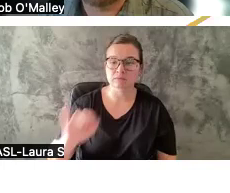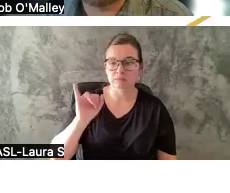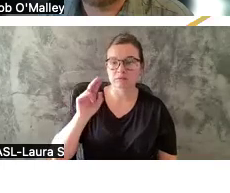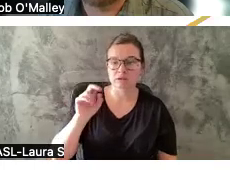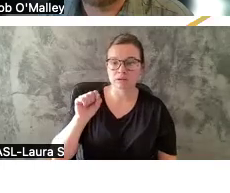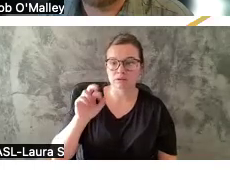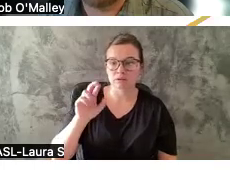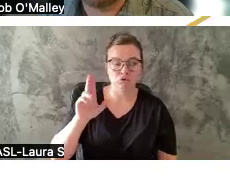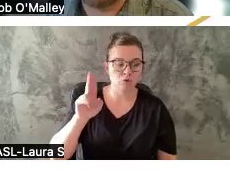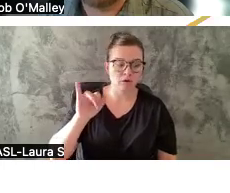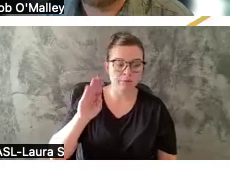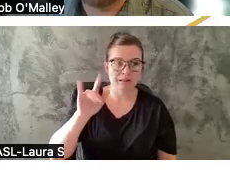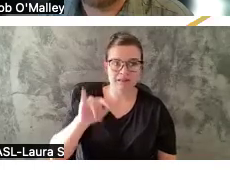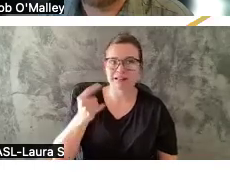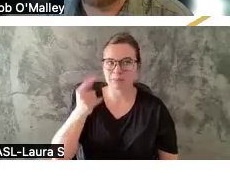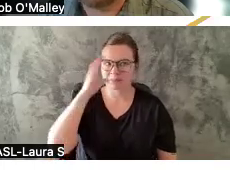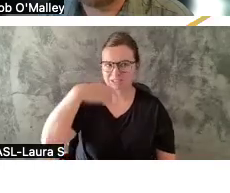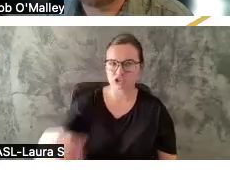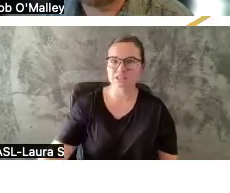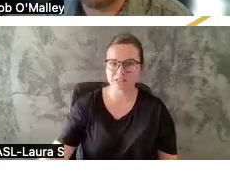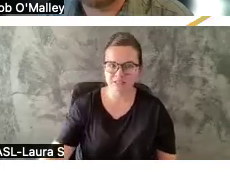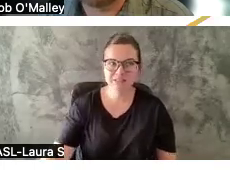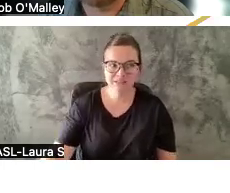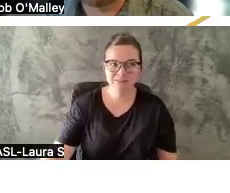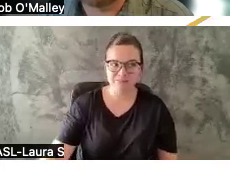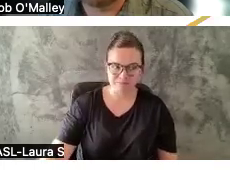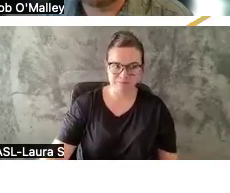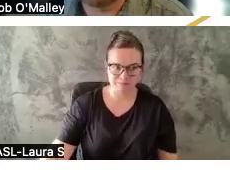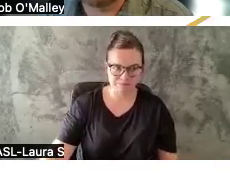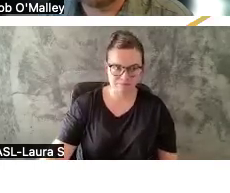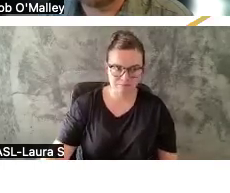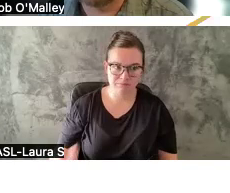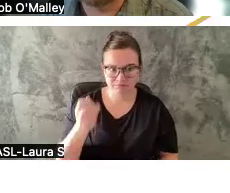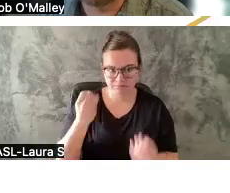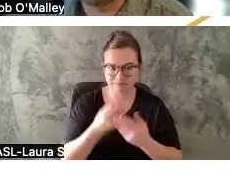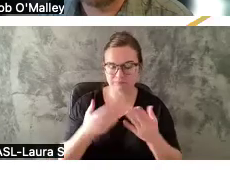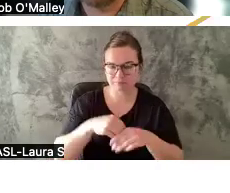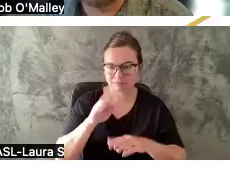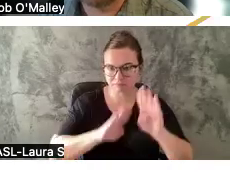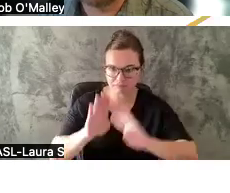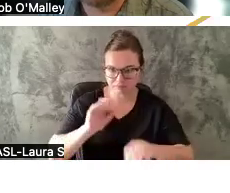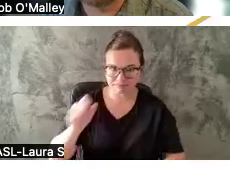Inscrutability. Yeah, it's a little mysterious, as with many things in biology. Um,